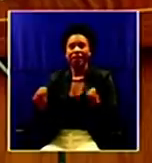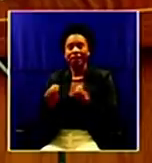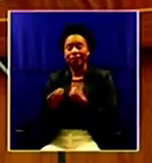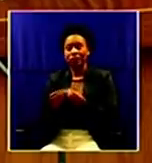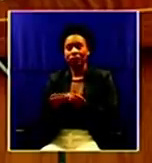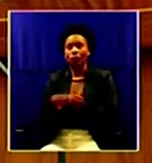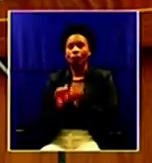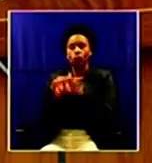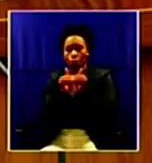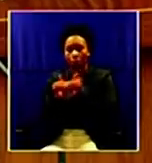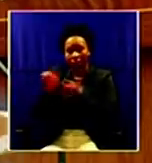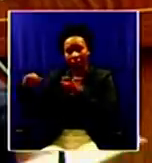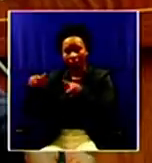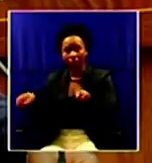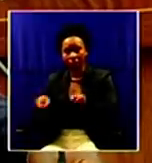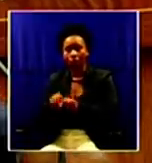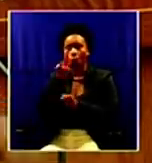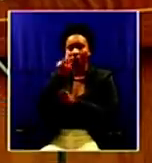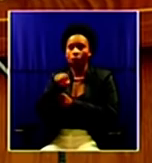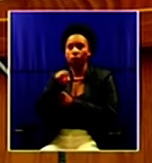increases to 1,050 rand.